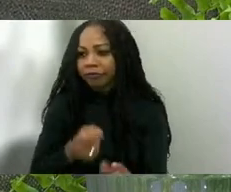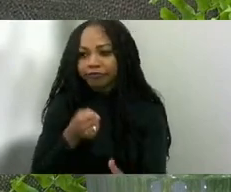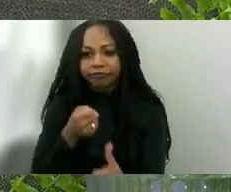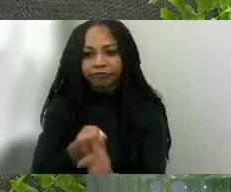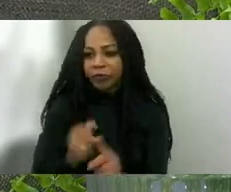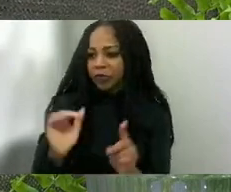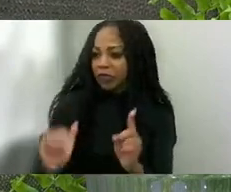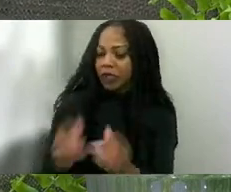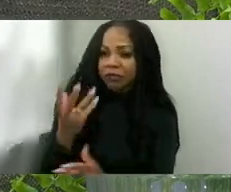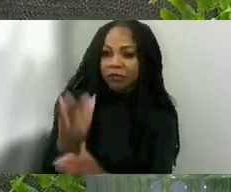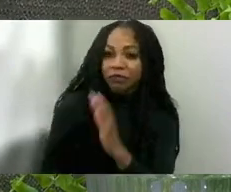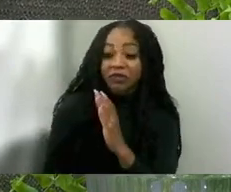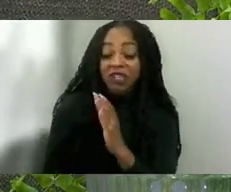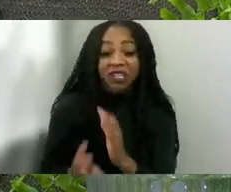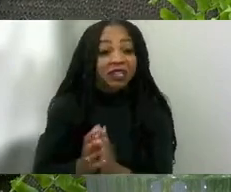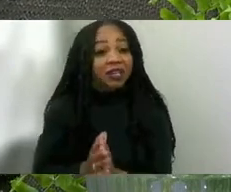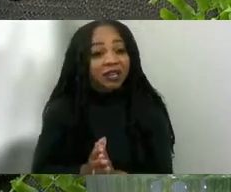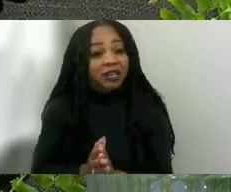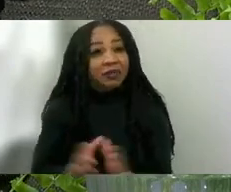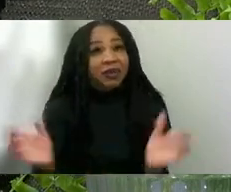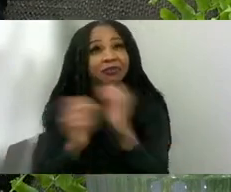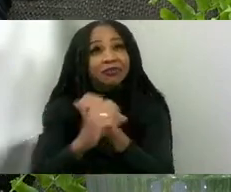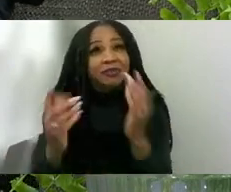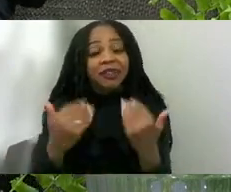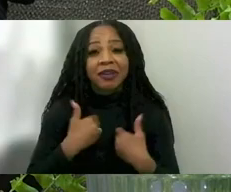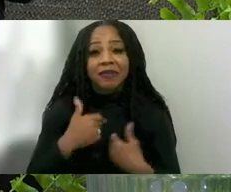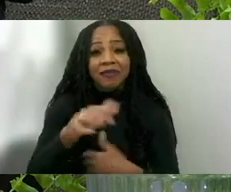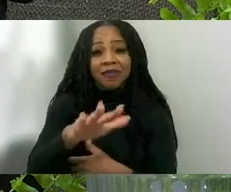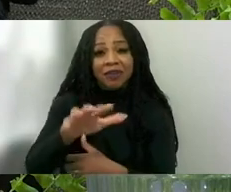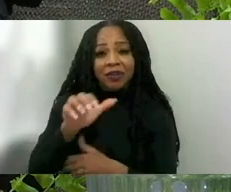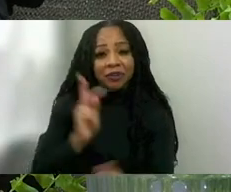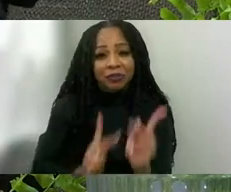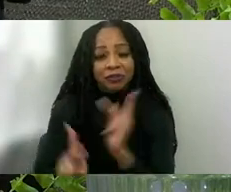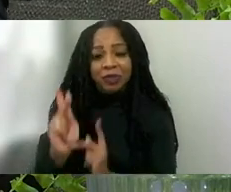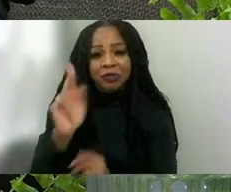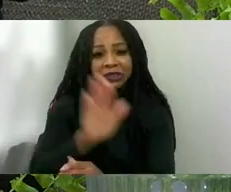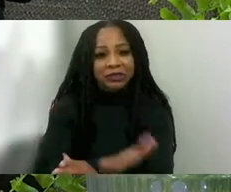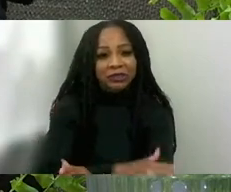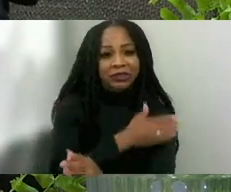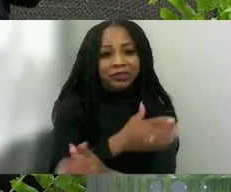500 people singing the same sound, and the freedom of